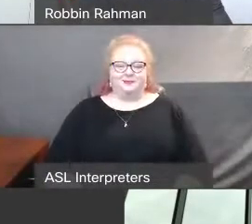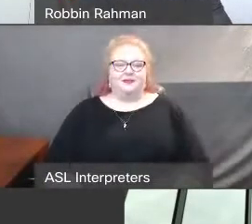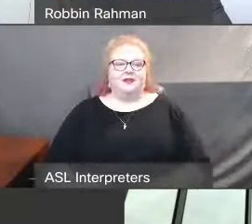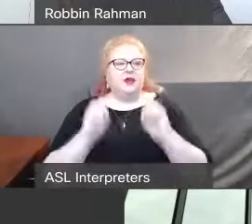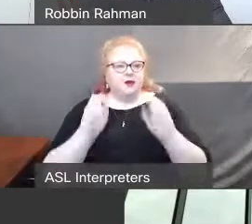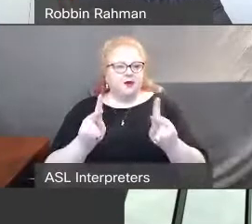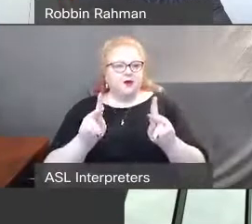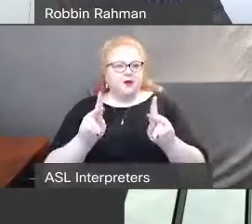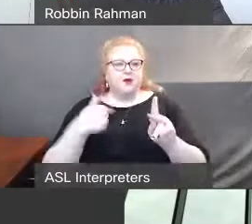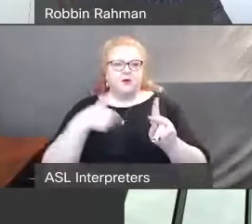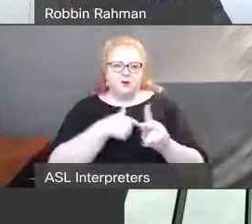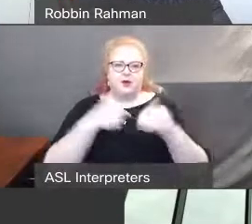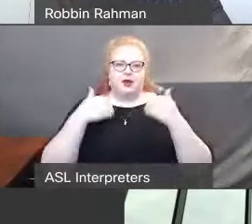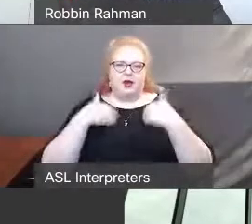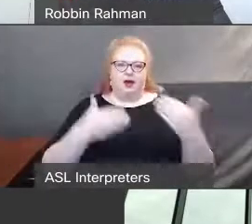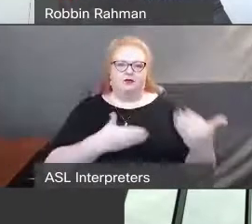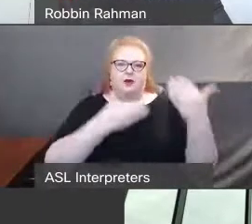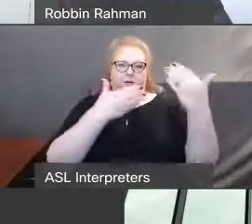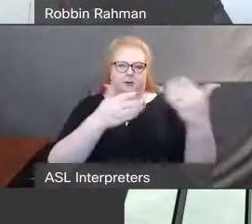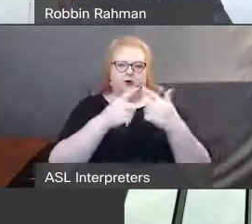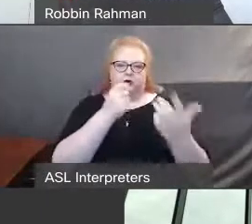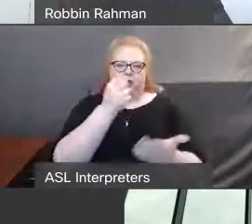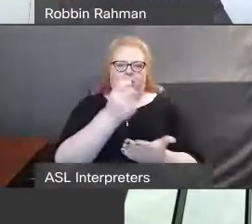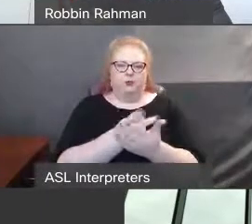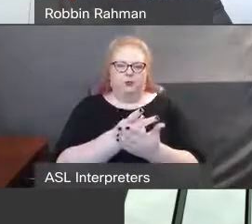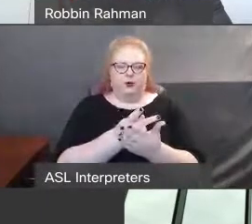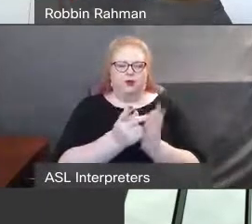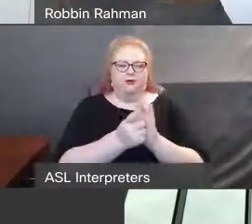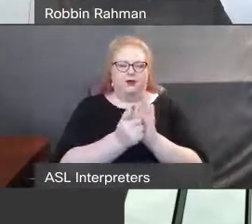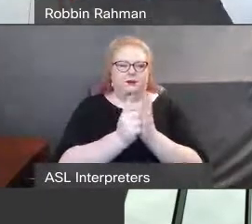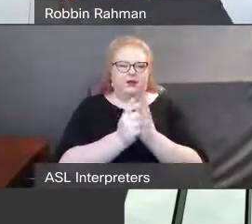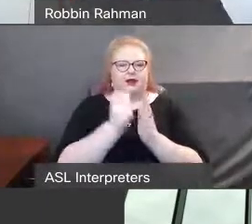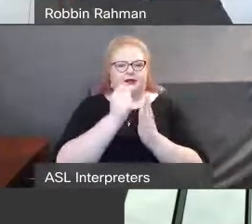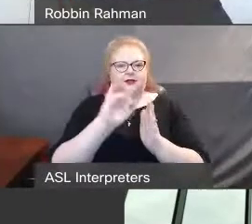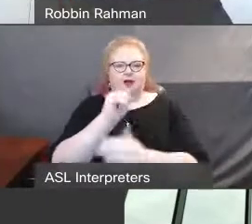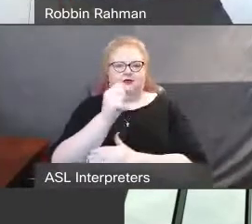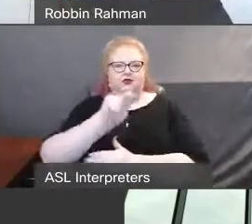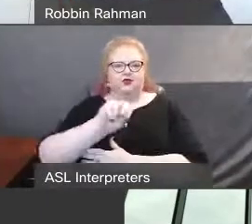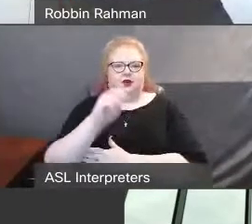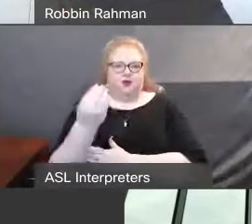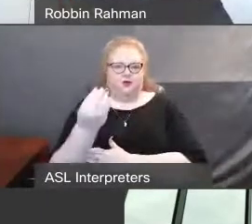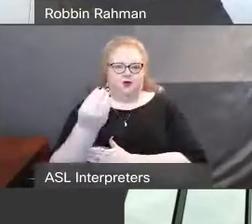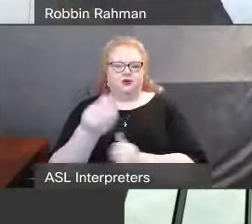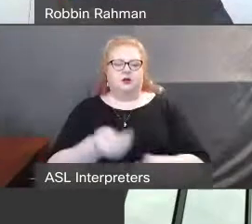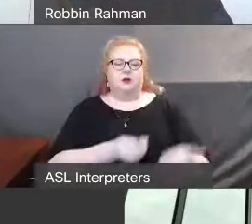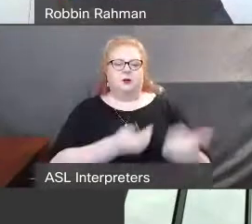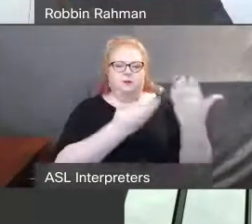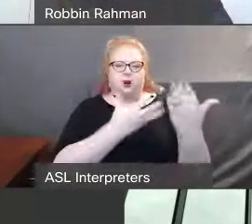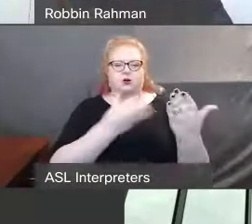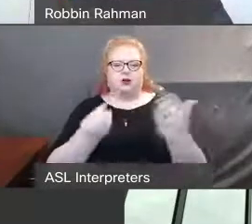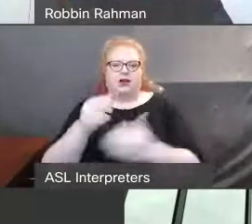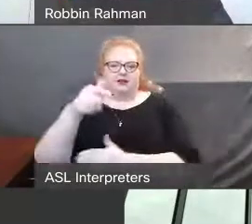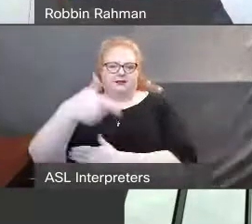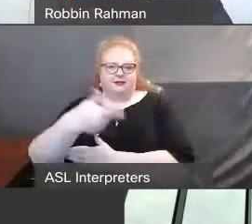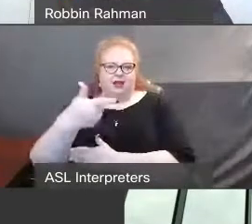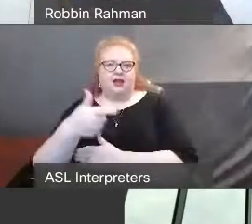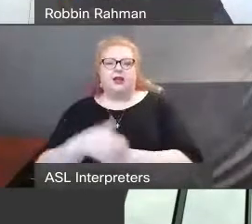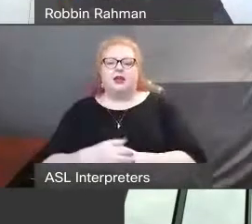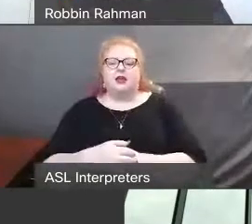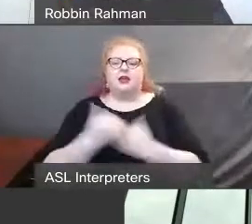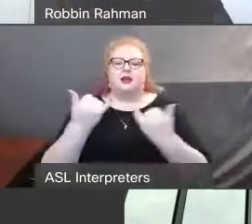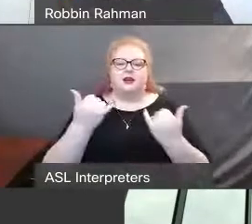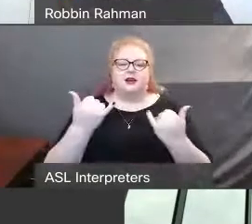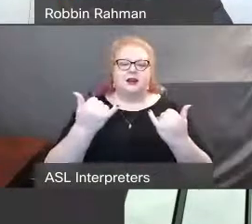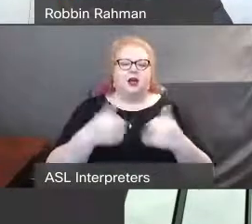Okay, I think we have a motion on the floor to approve the minutes of January 14th. Second. Motion and second. Okay. Roll call